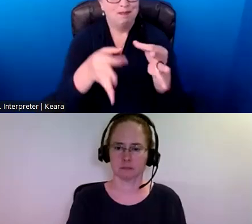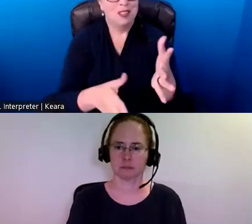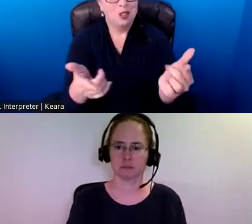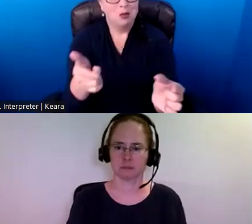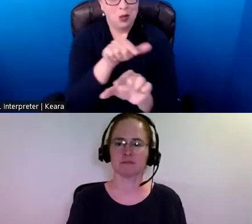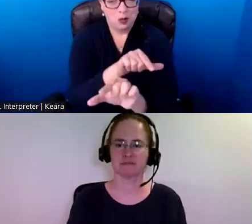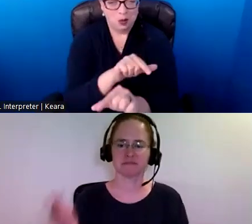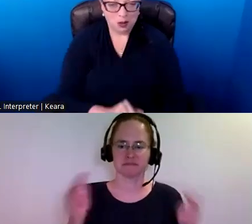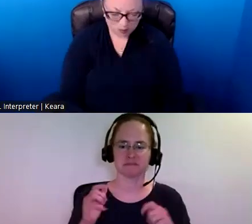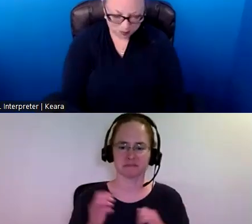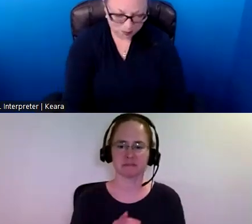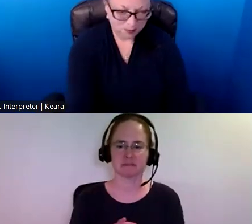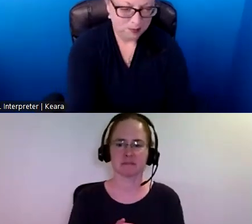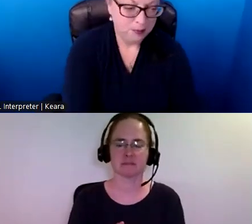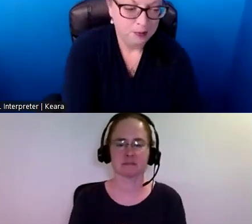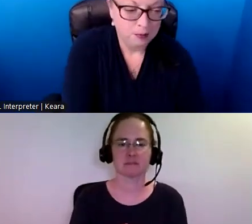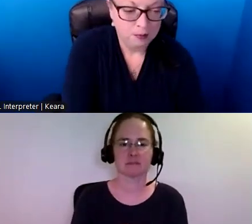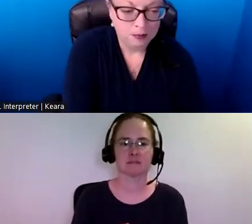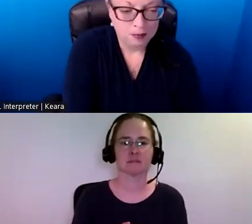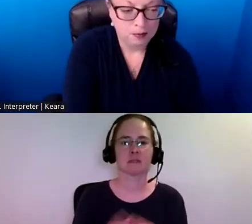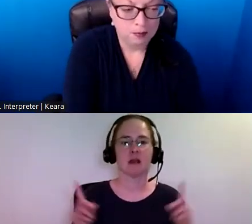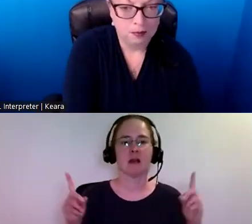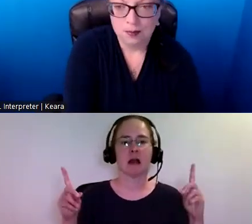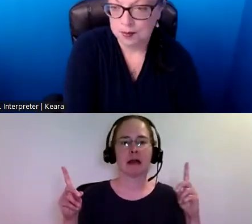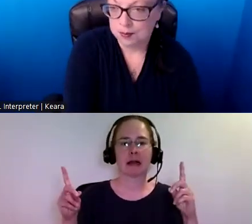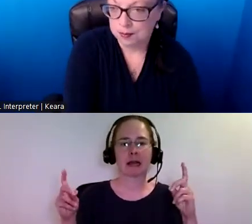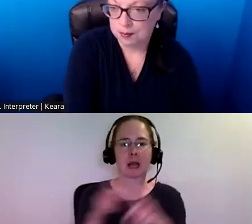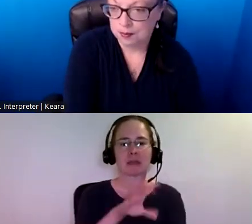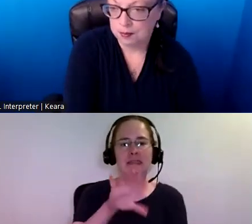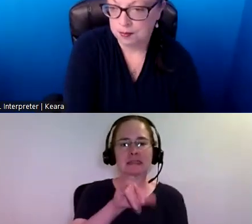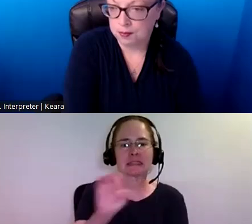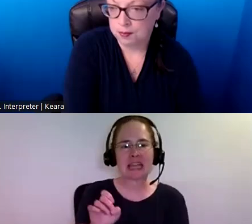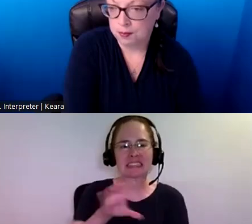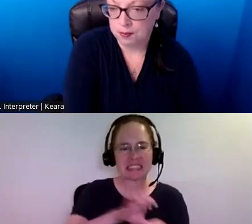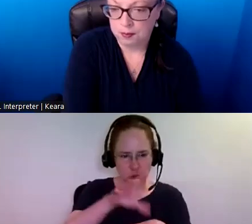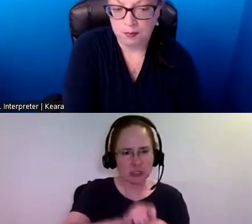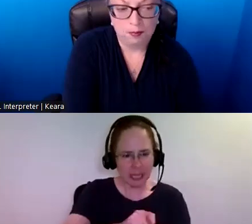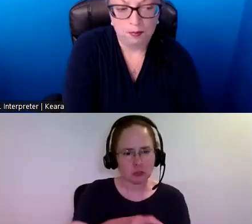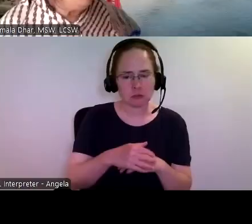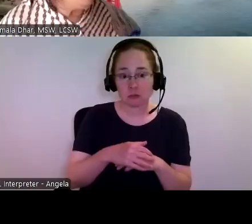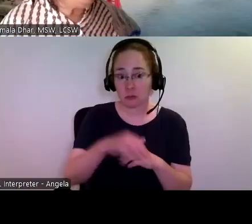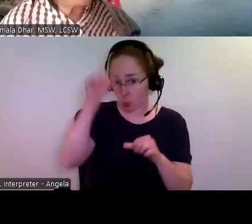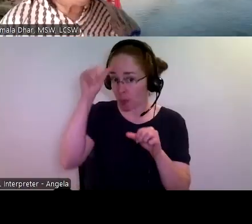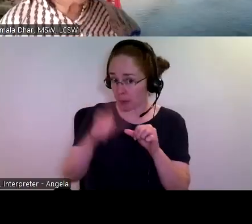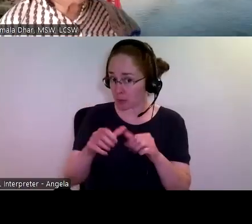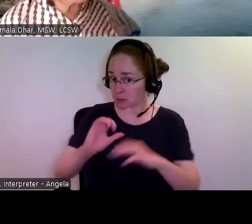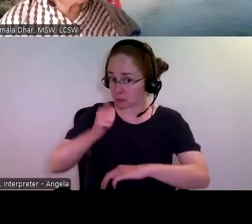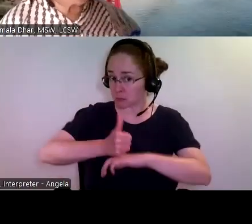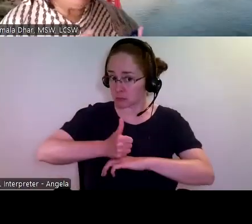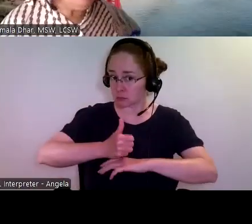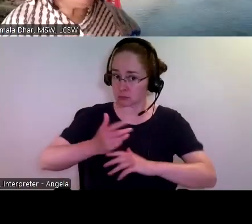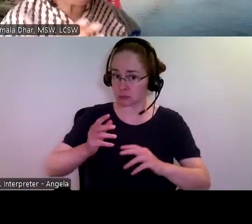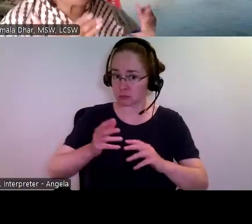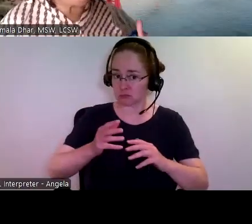Complex case consultation. Remember, I talked about us developing those platforms where community